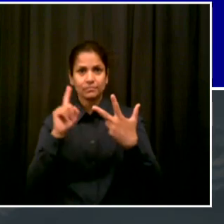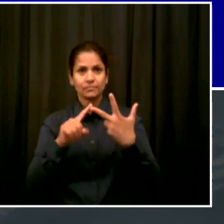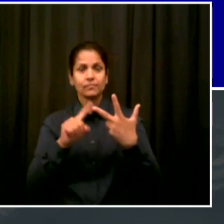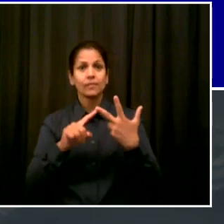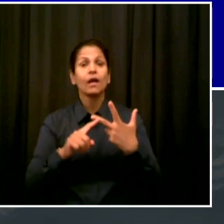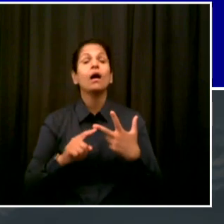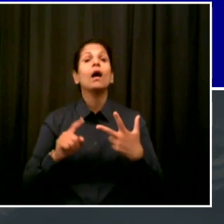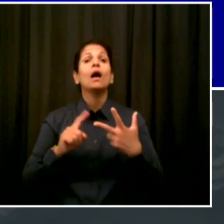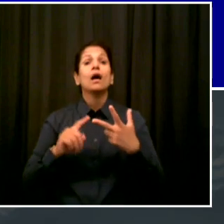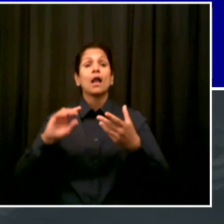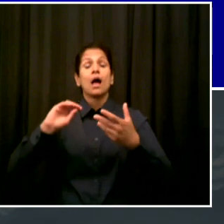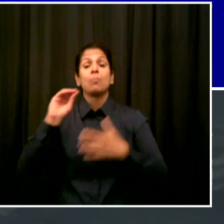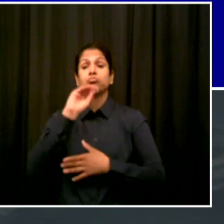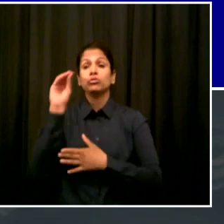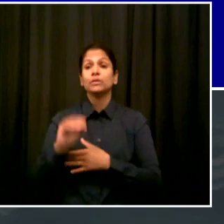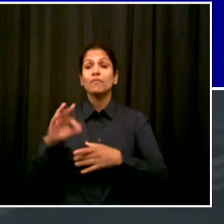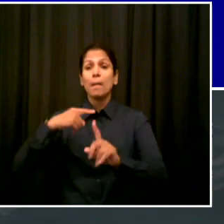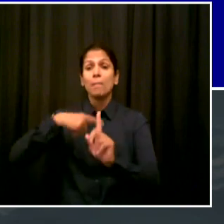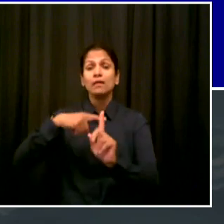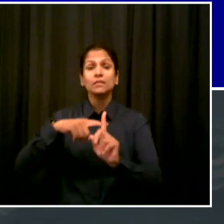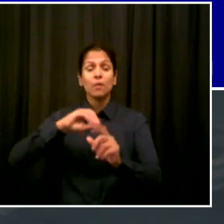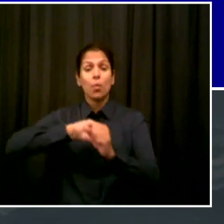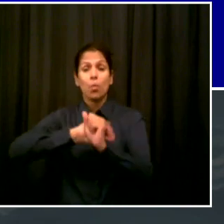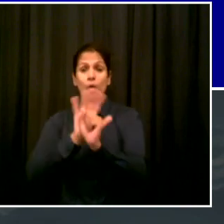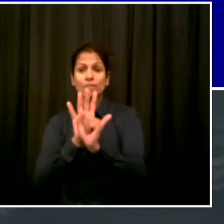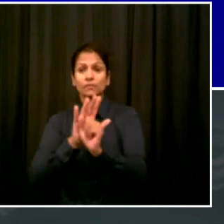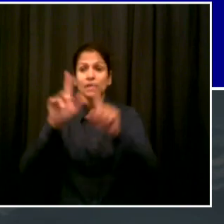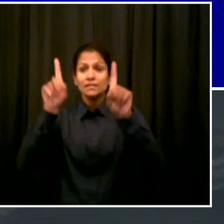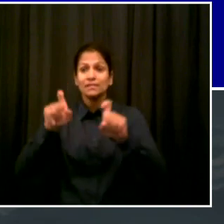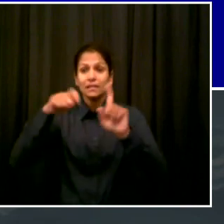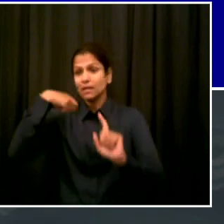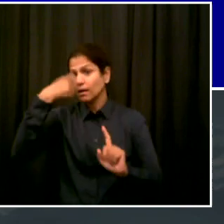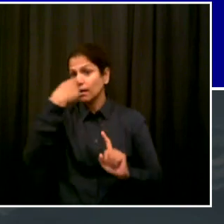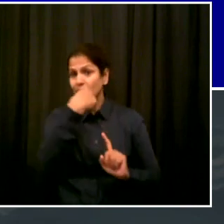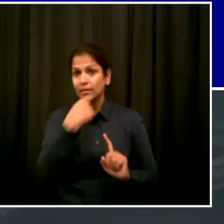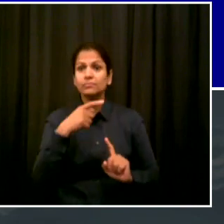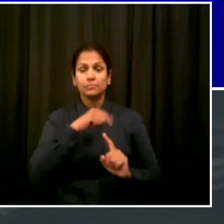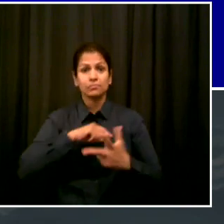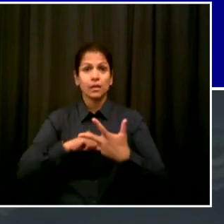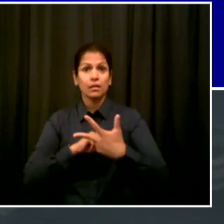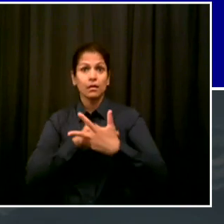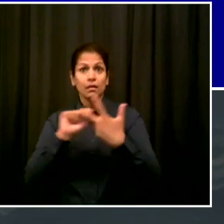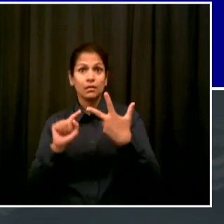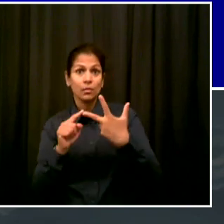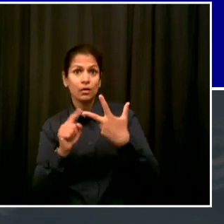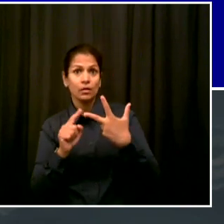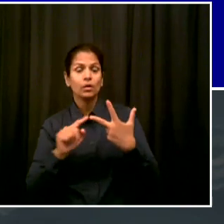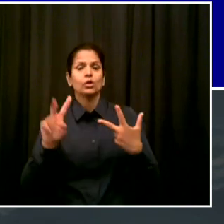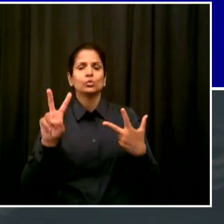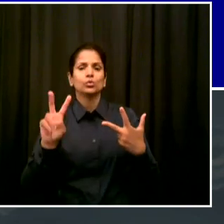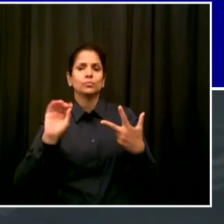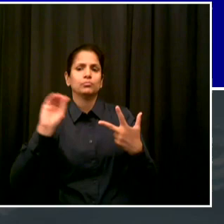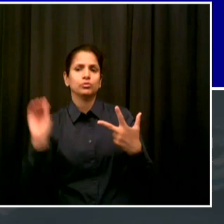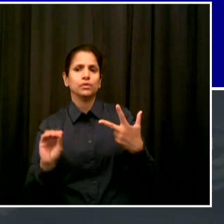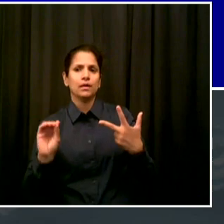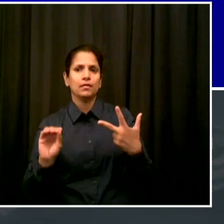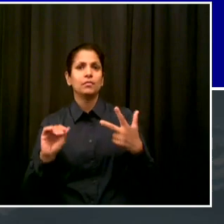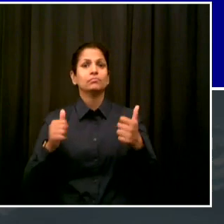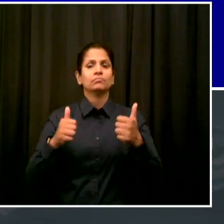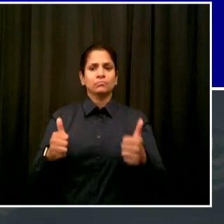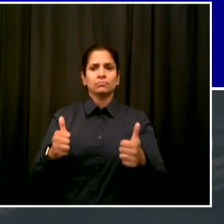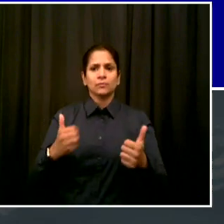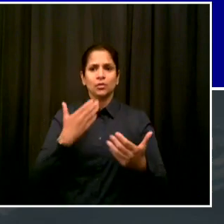positive for COVID-19. Threshold 15%. Today, again, a very good number, 2%. We say a few words